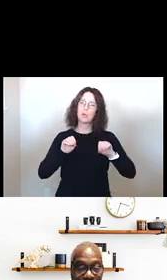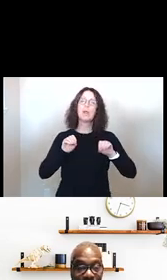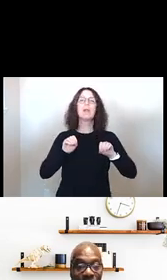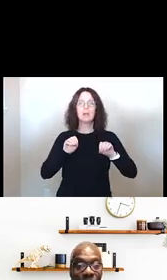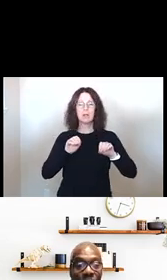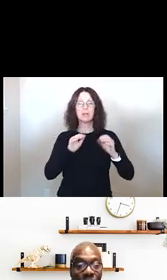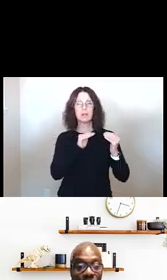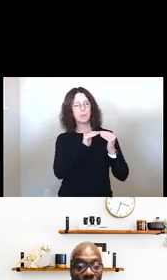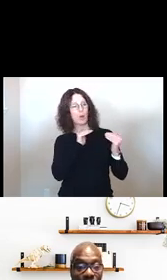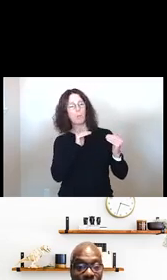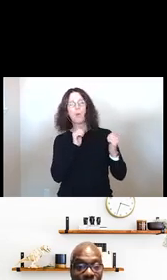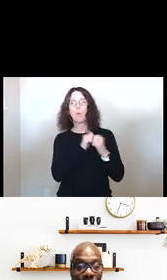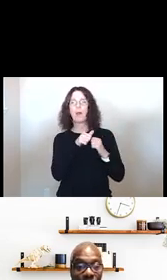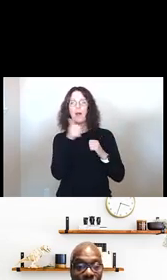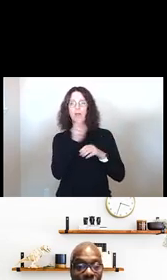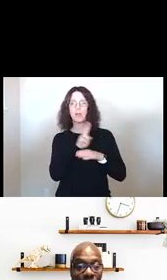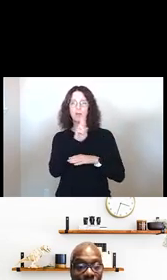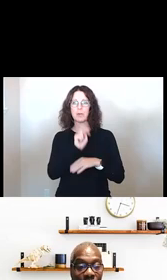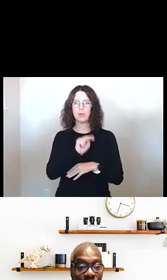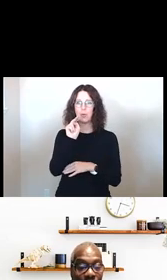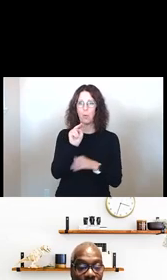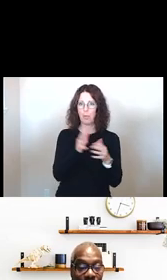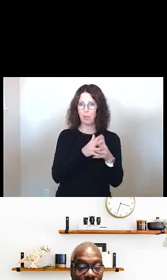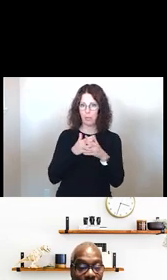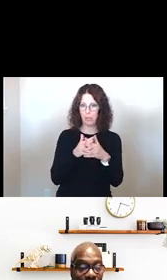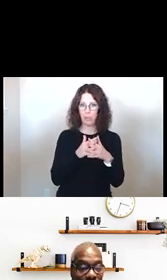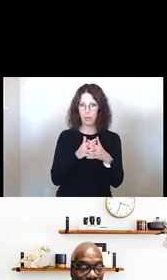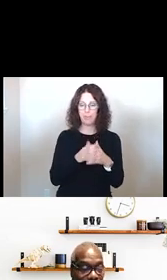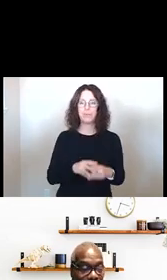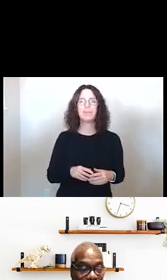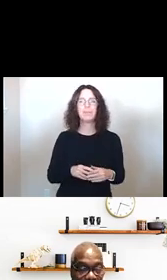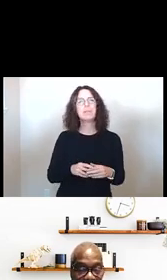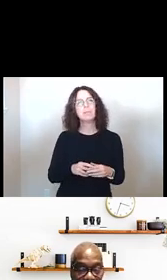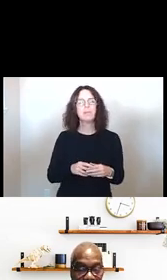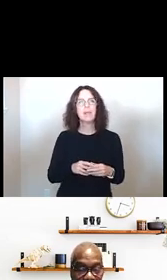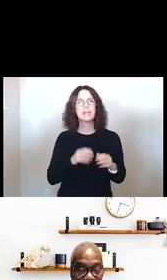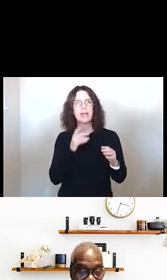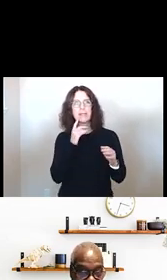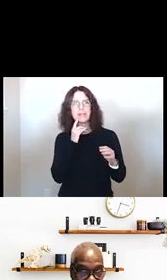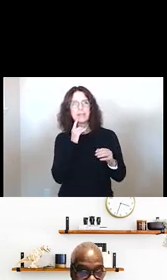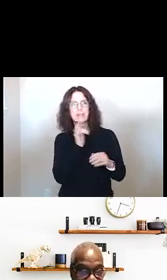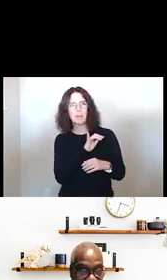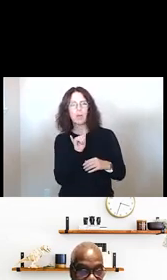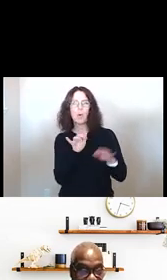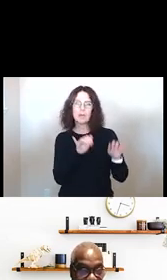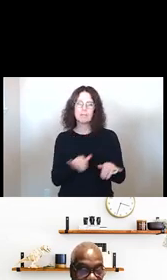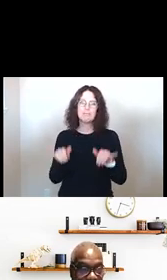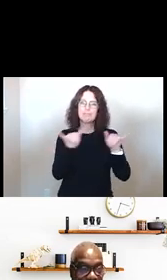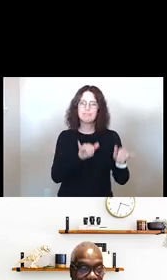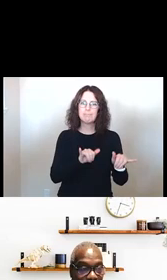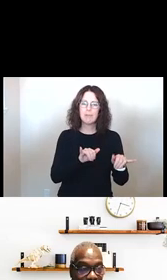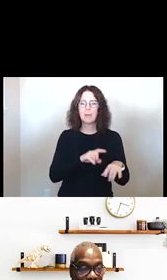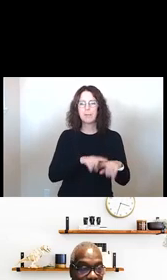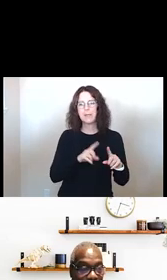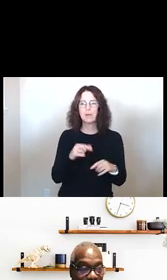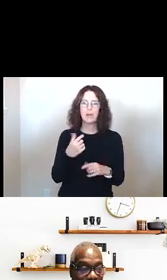universities. It's comparable or standard in a way that Neoclassical or orthodox